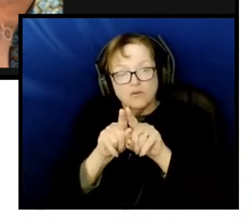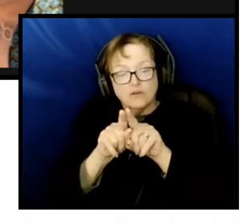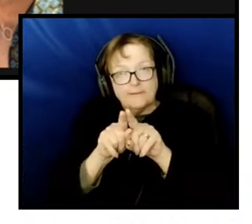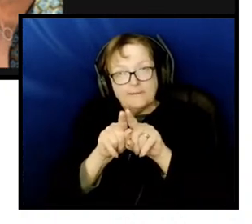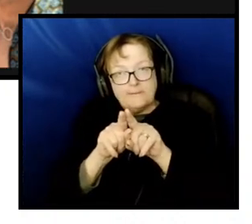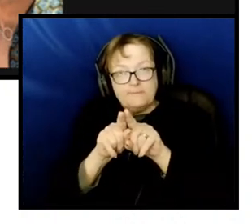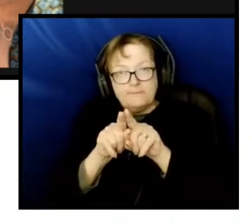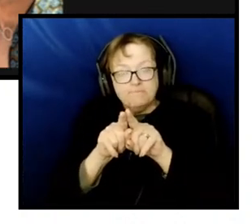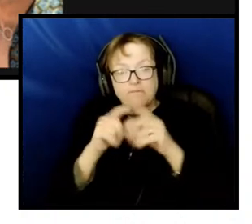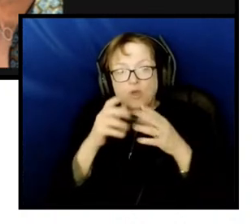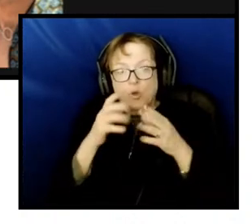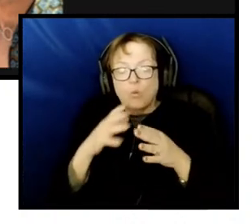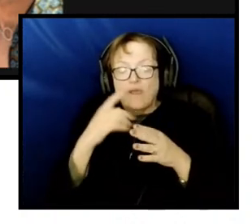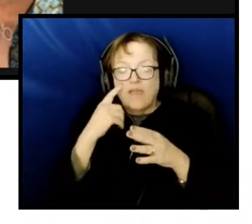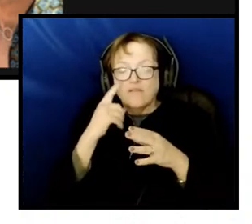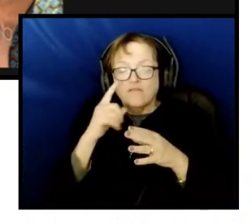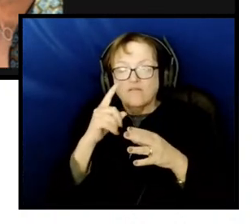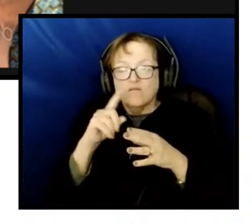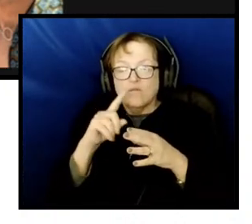a way to